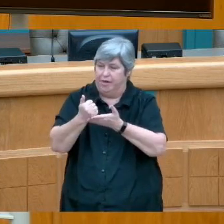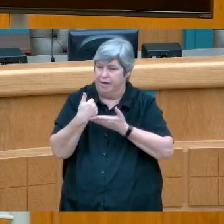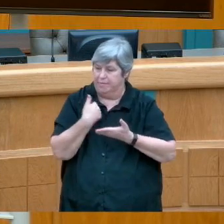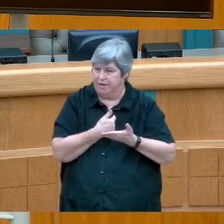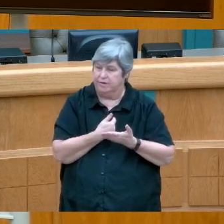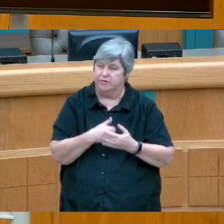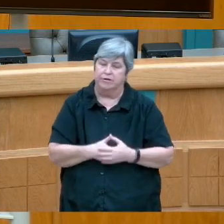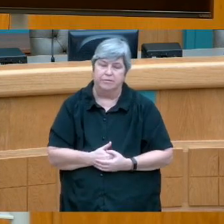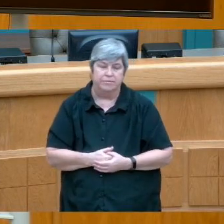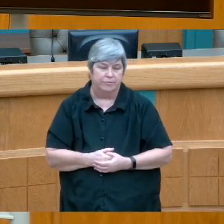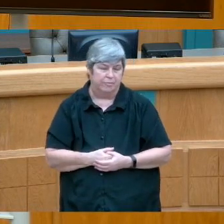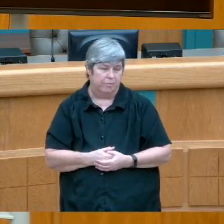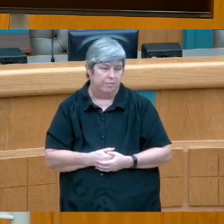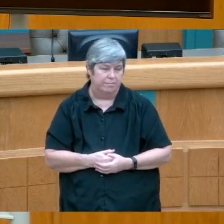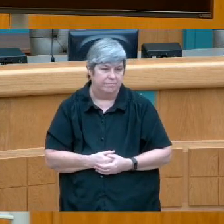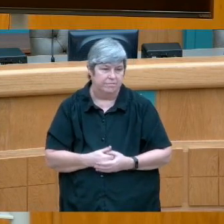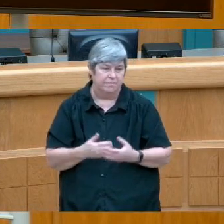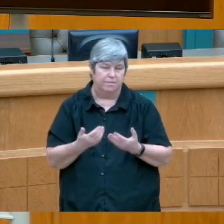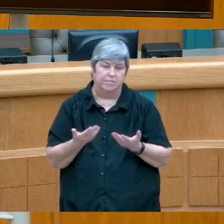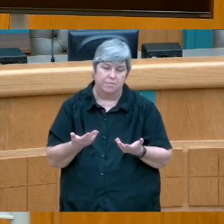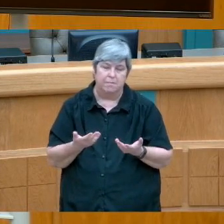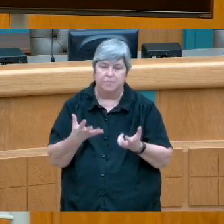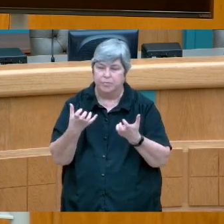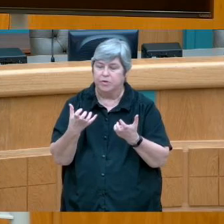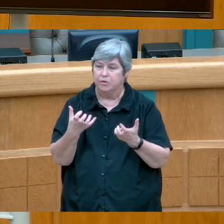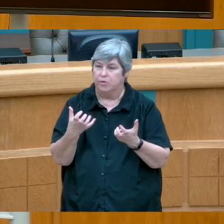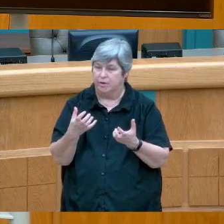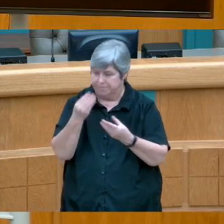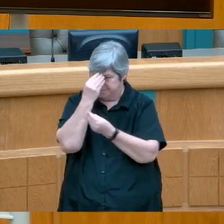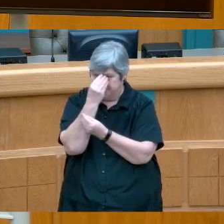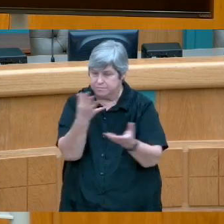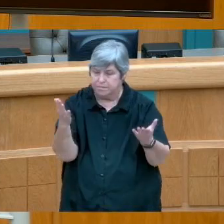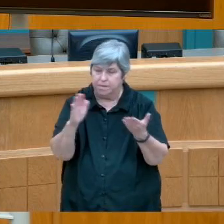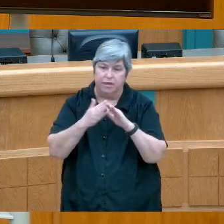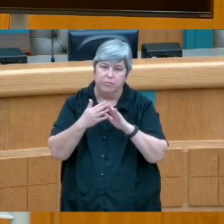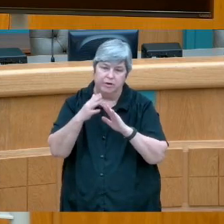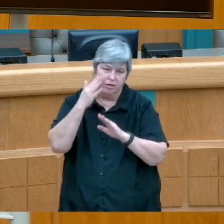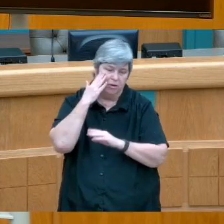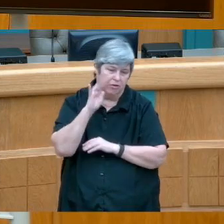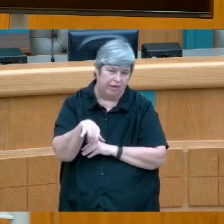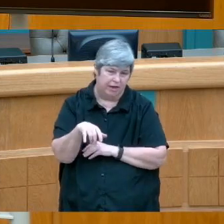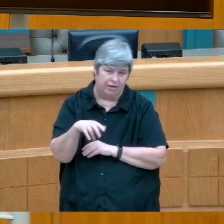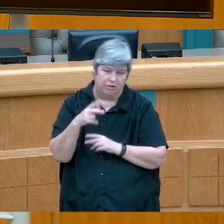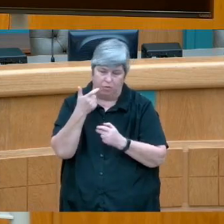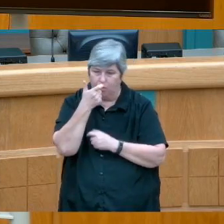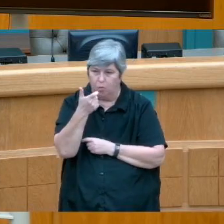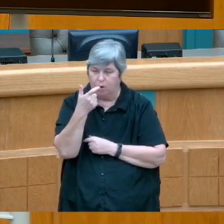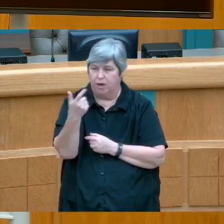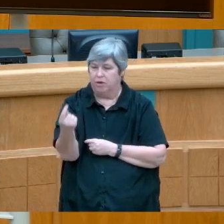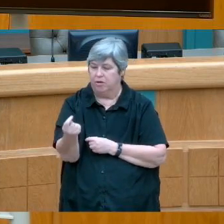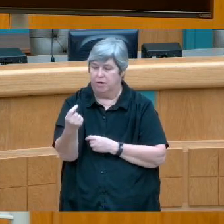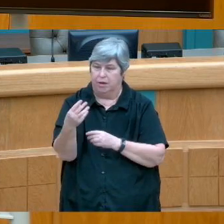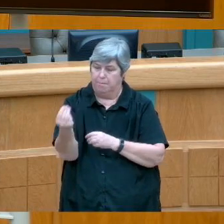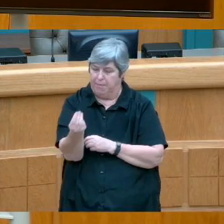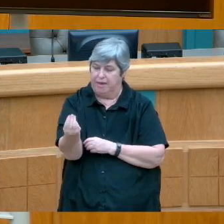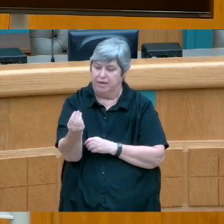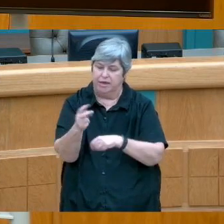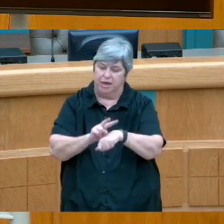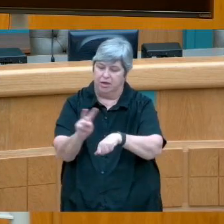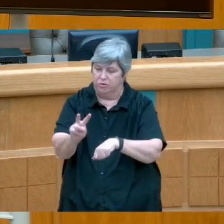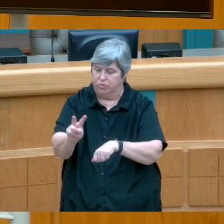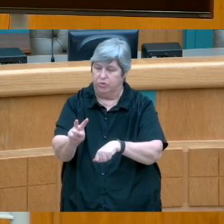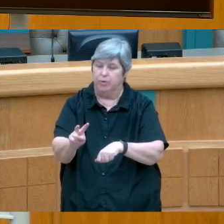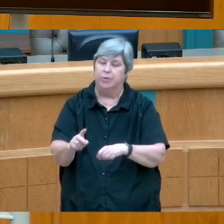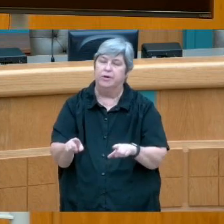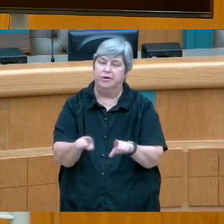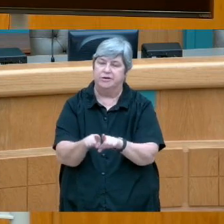comes to reopening the economy. So we want to just notify the community about that, to tune into the governor's press conference at 2. And then also